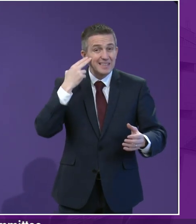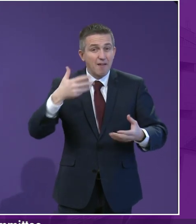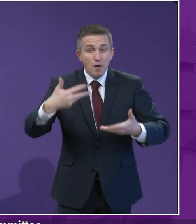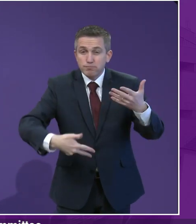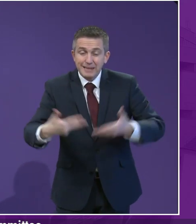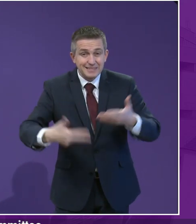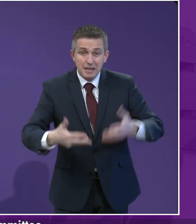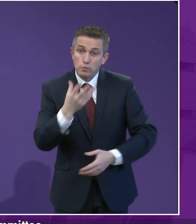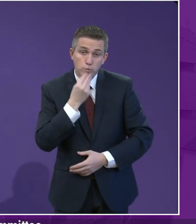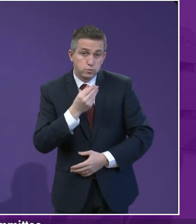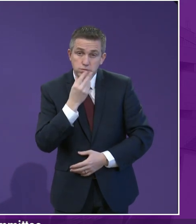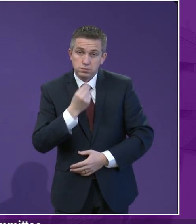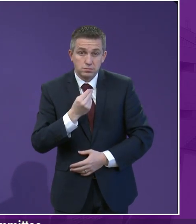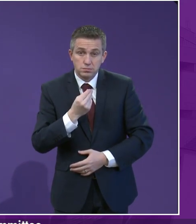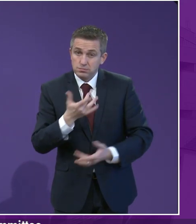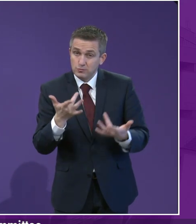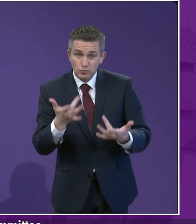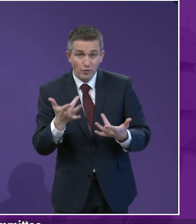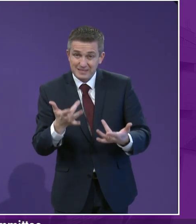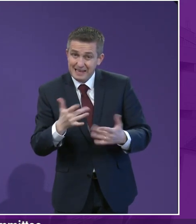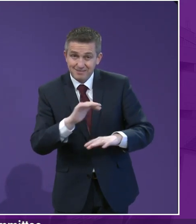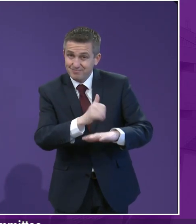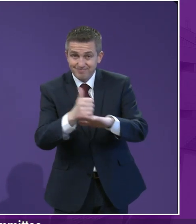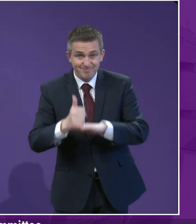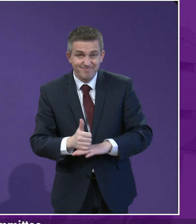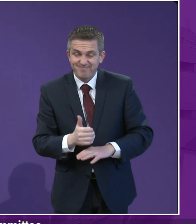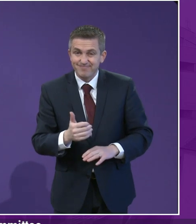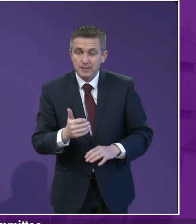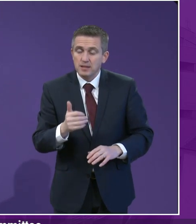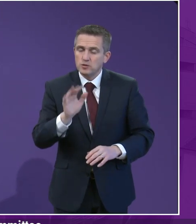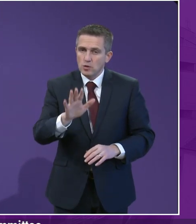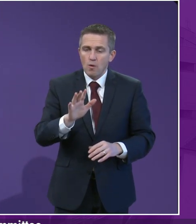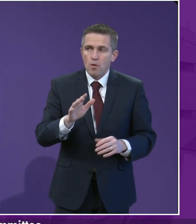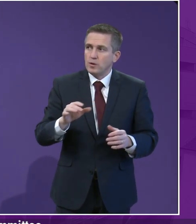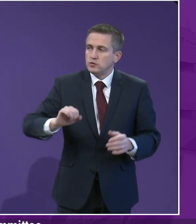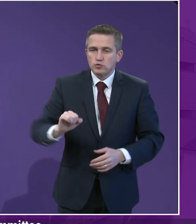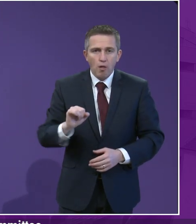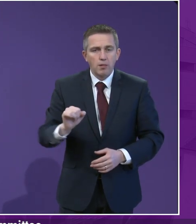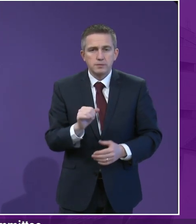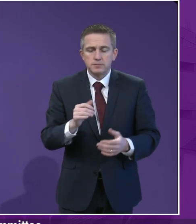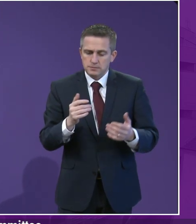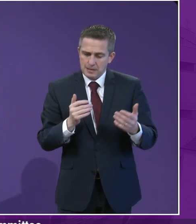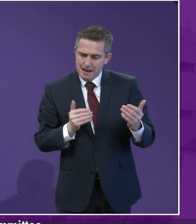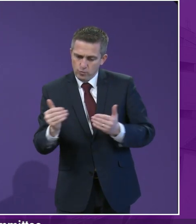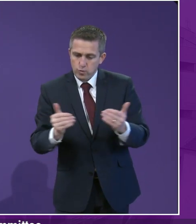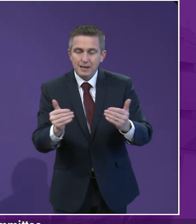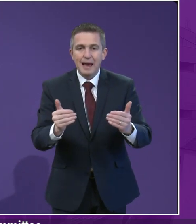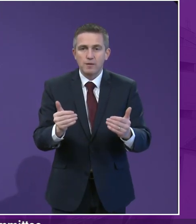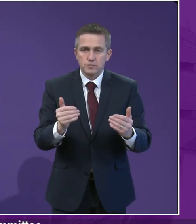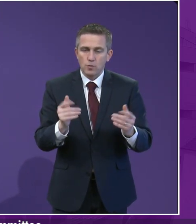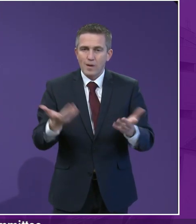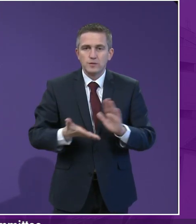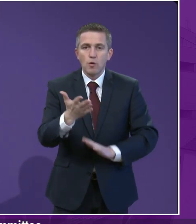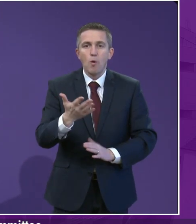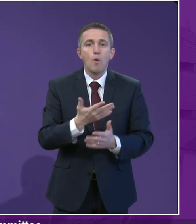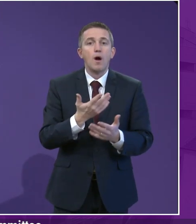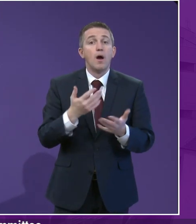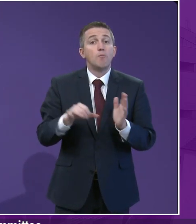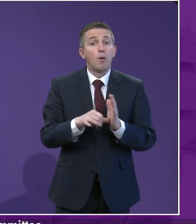go in preference to applying to any Scottish university, because none of the Scottish universities have actually flown a flag to say, we